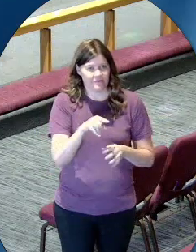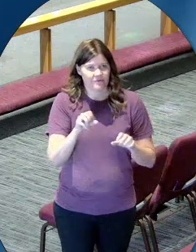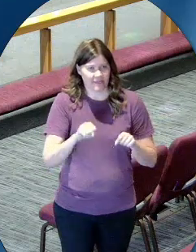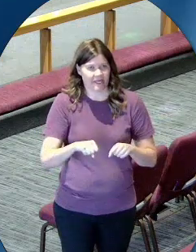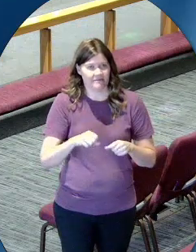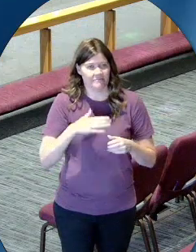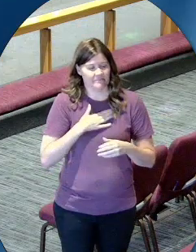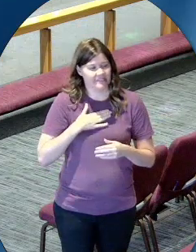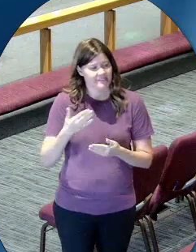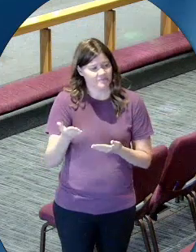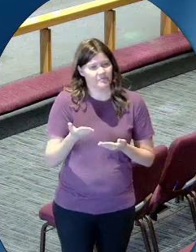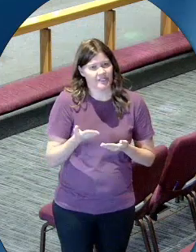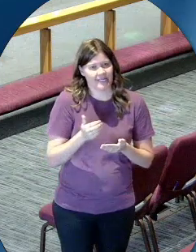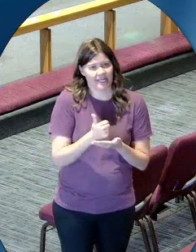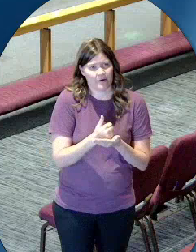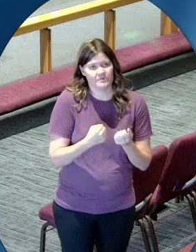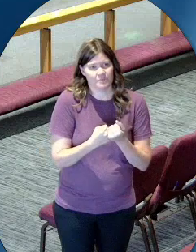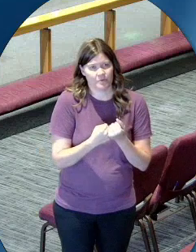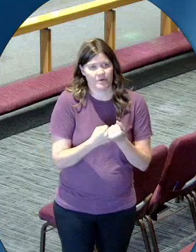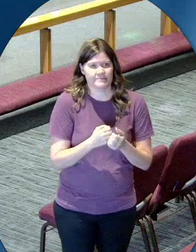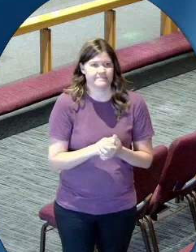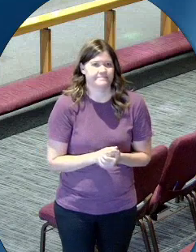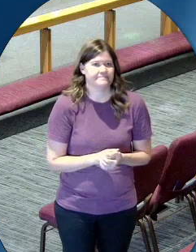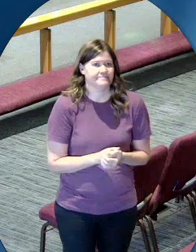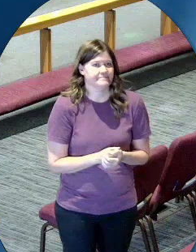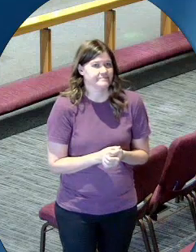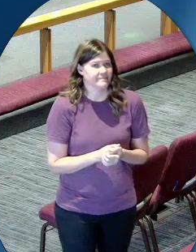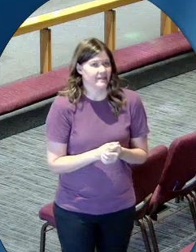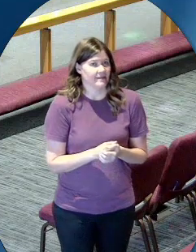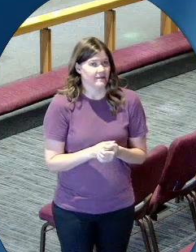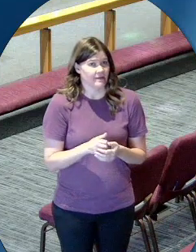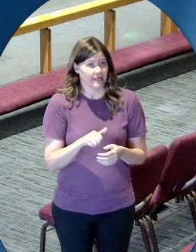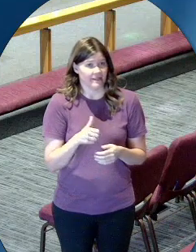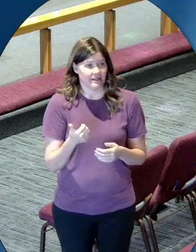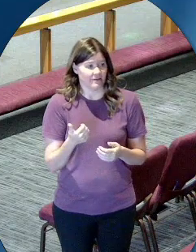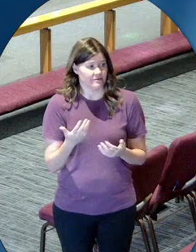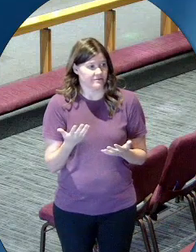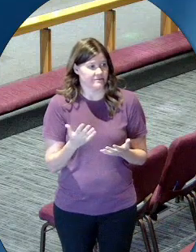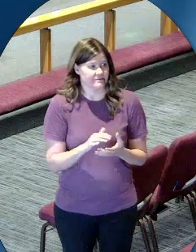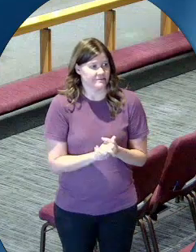rather, and tonight, trunk or treat. Any others?